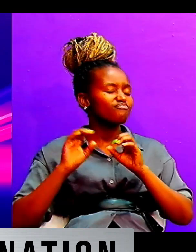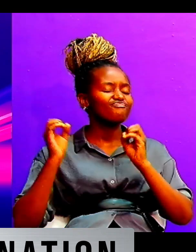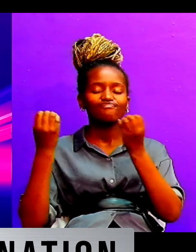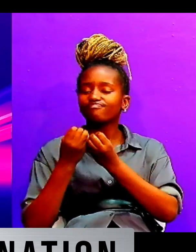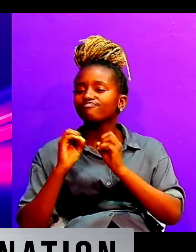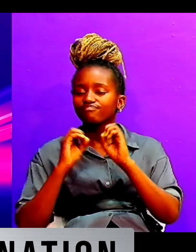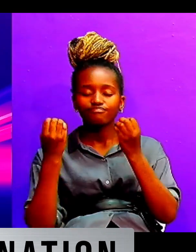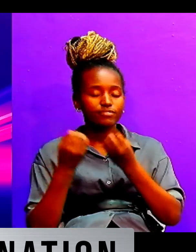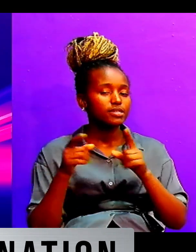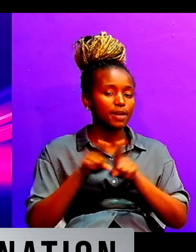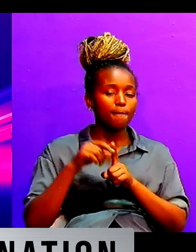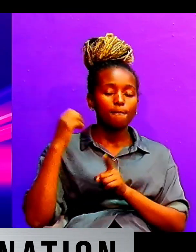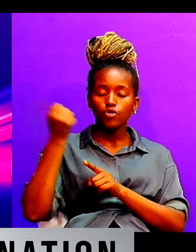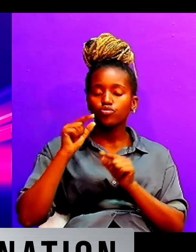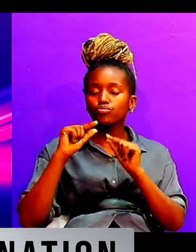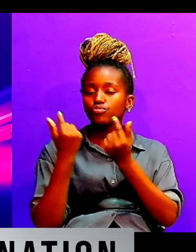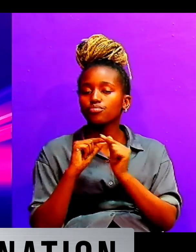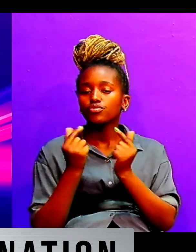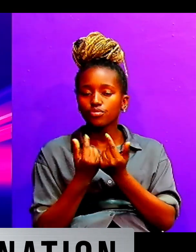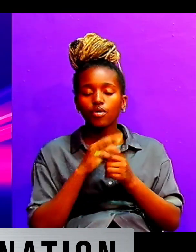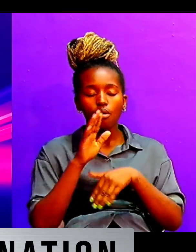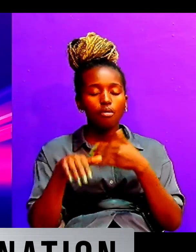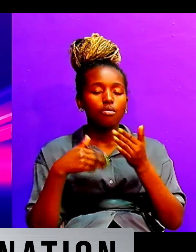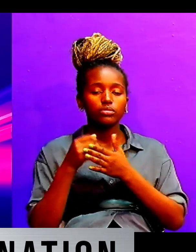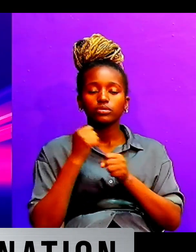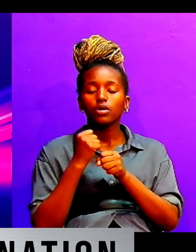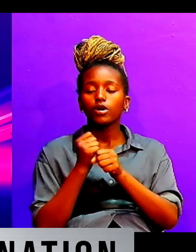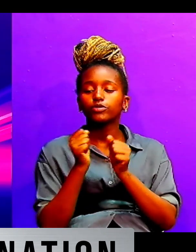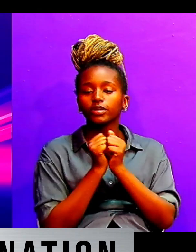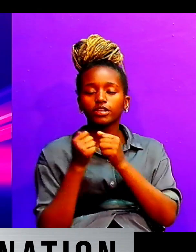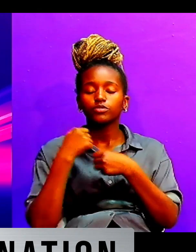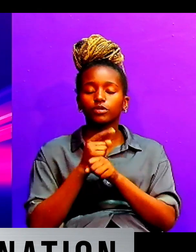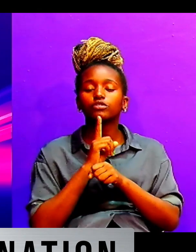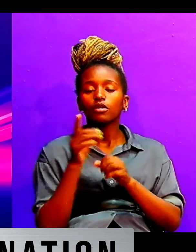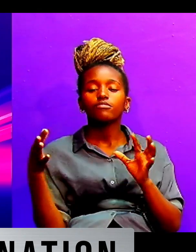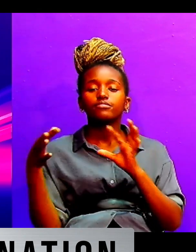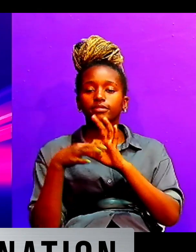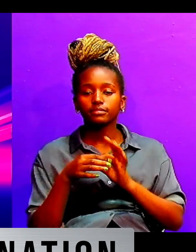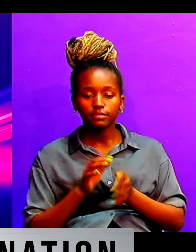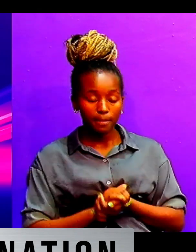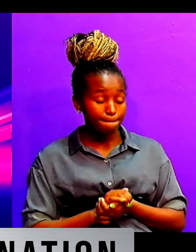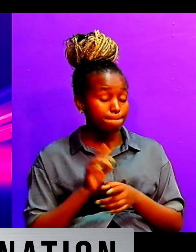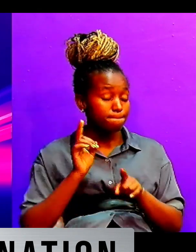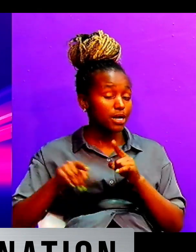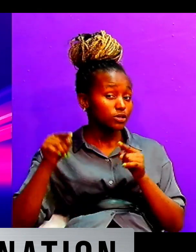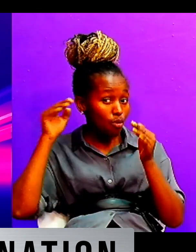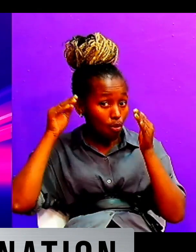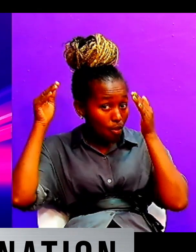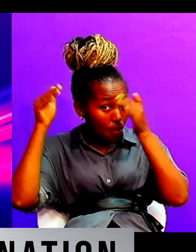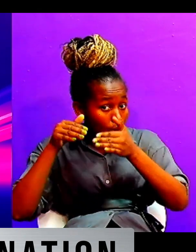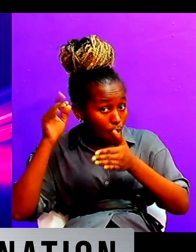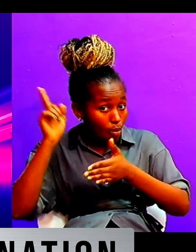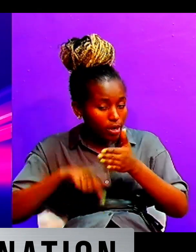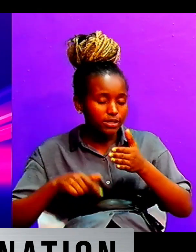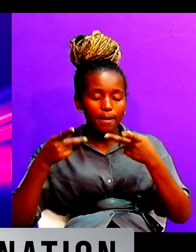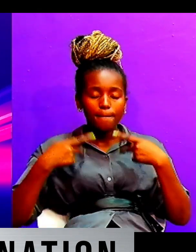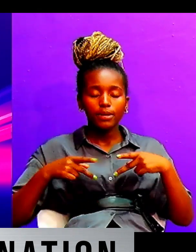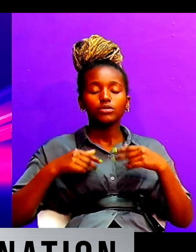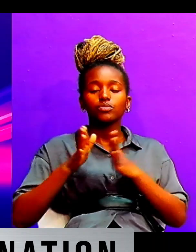the engagement within the political space, but targeted to persons with disabilities,